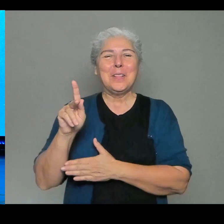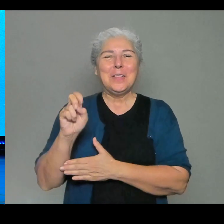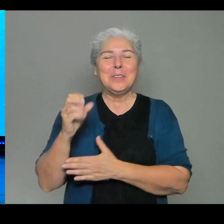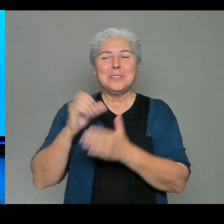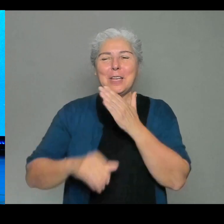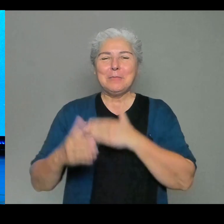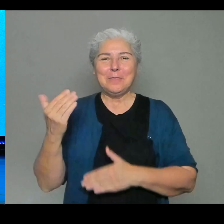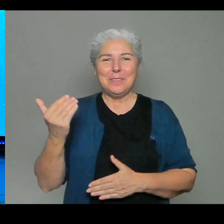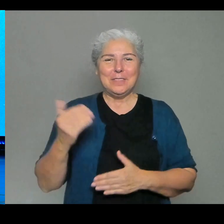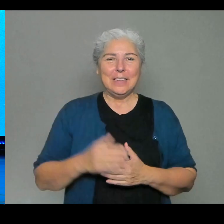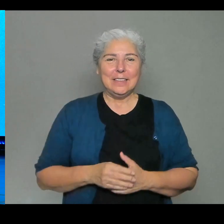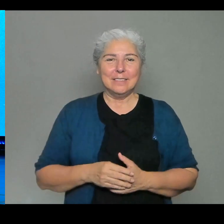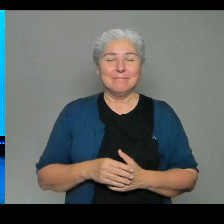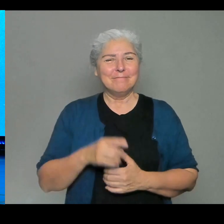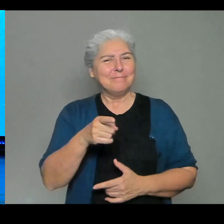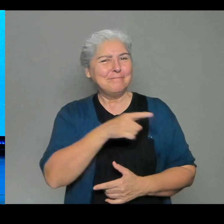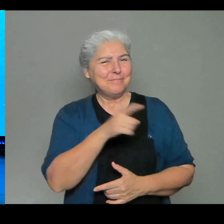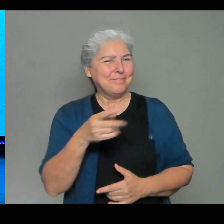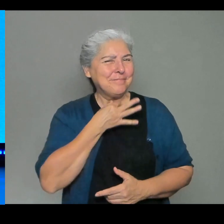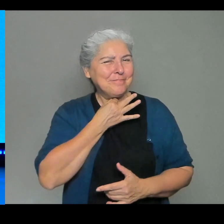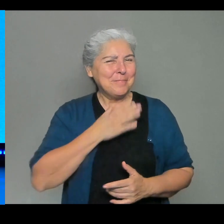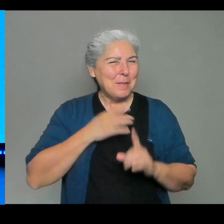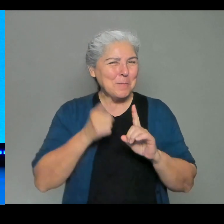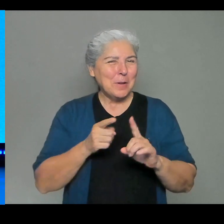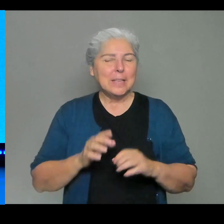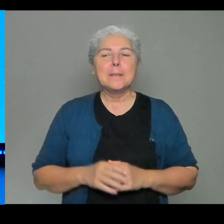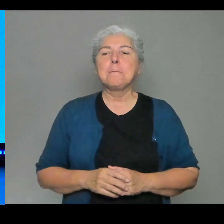Where are we going with this?